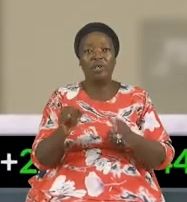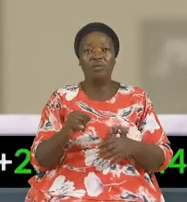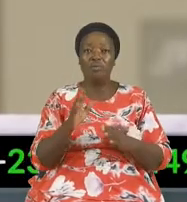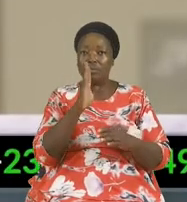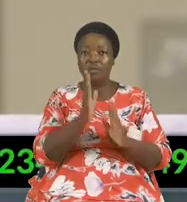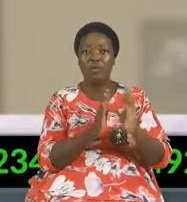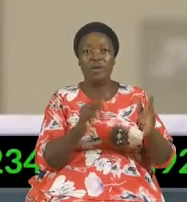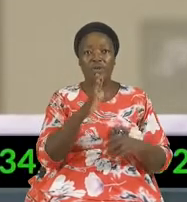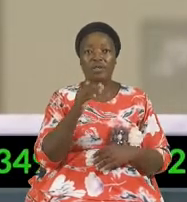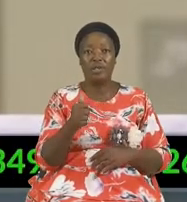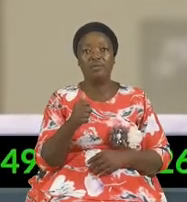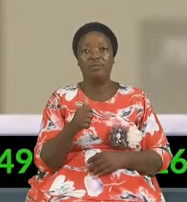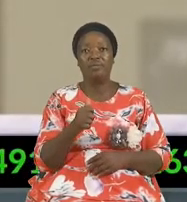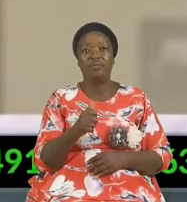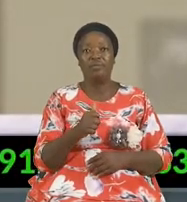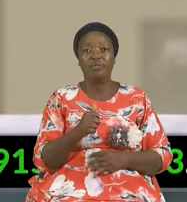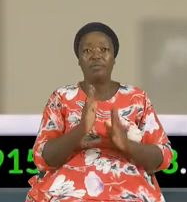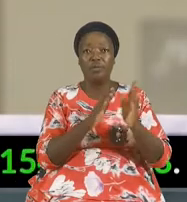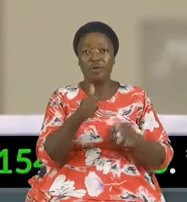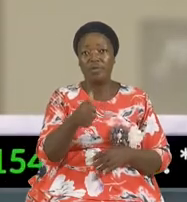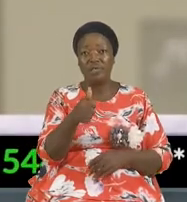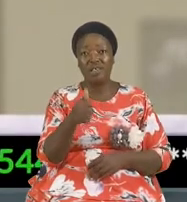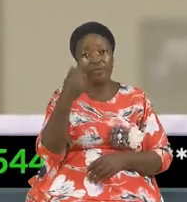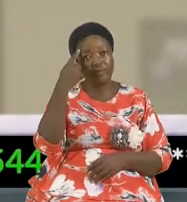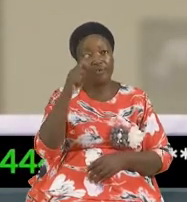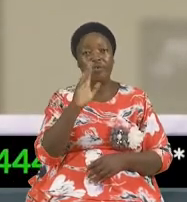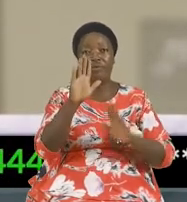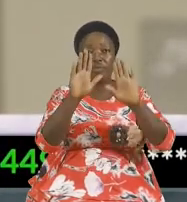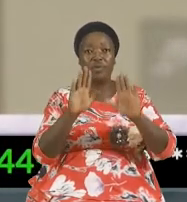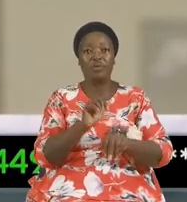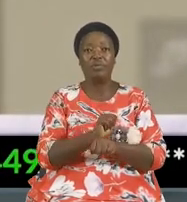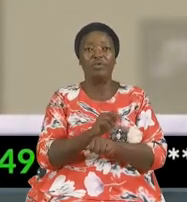Thank God for those who are praying. Just be preparing yourselves.